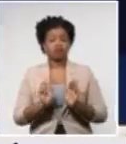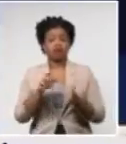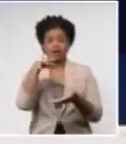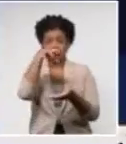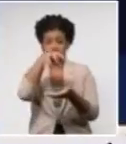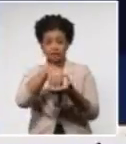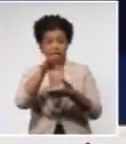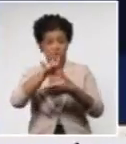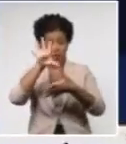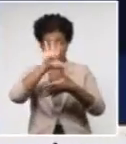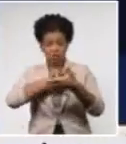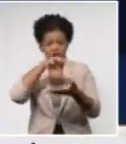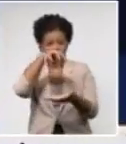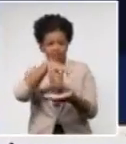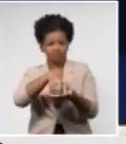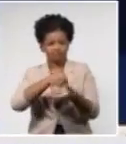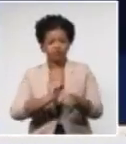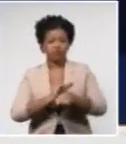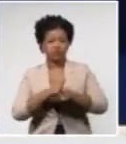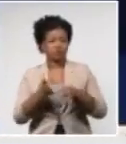very alarming.